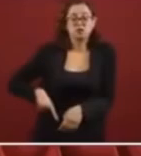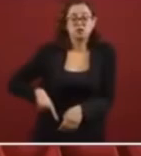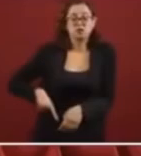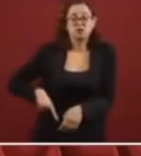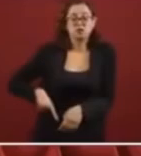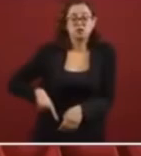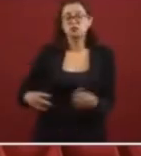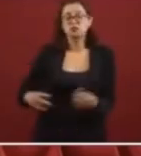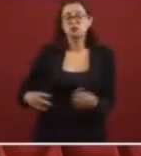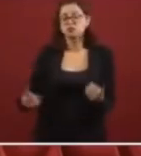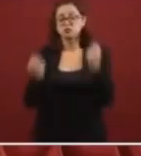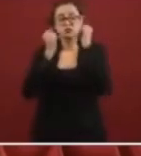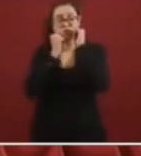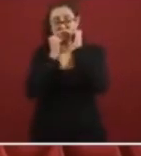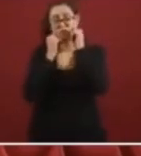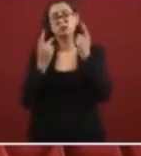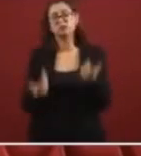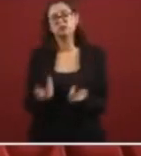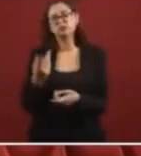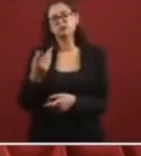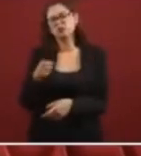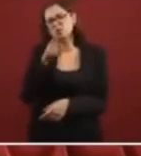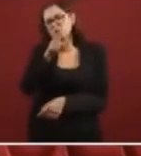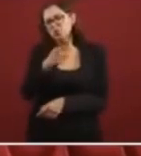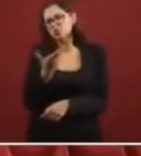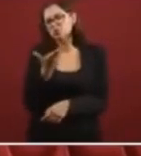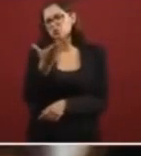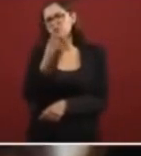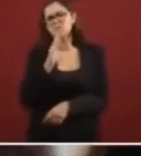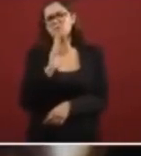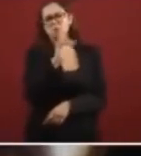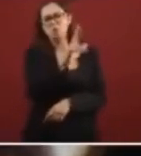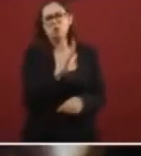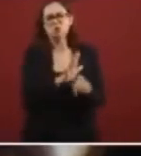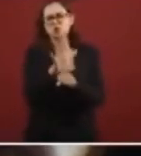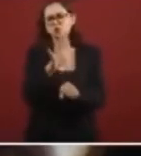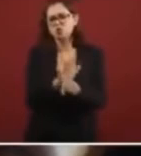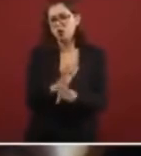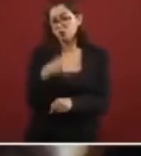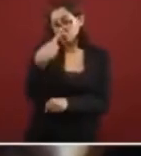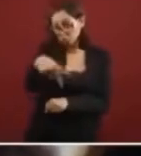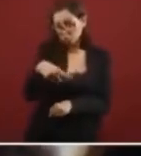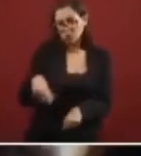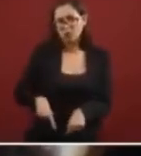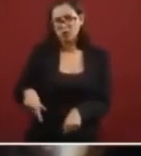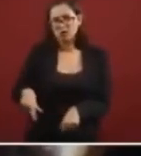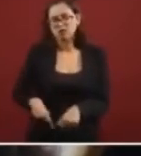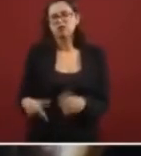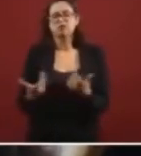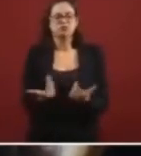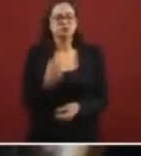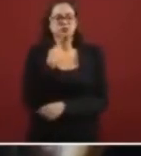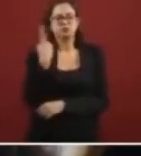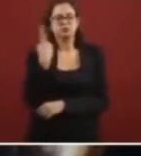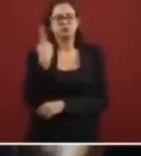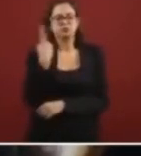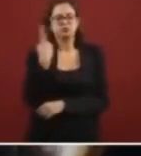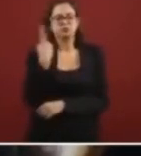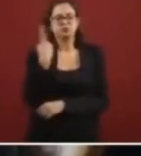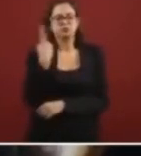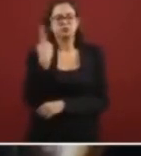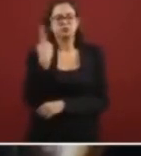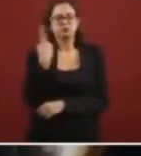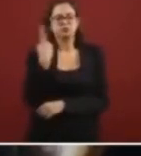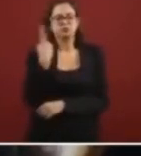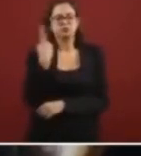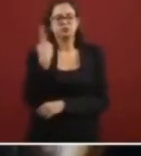your administration? Nos interesa saber cuál sería la respuesta de su gobierno a esta demanda en el tribunal. So